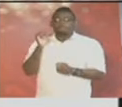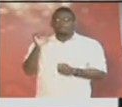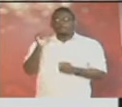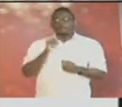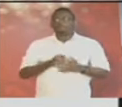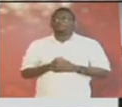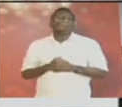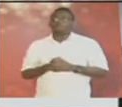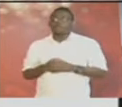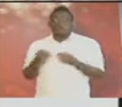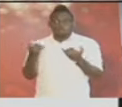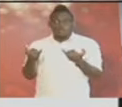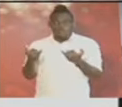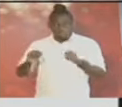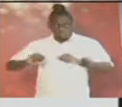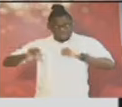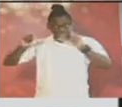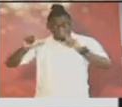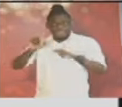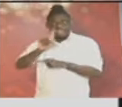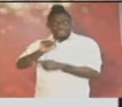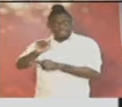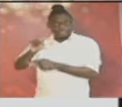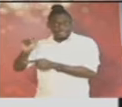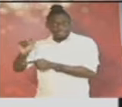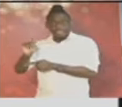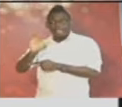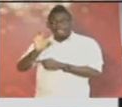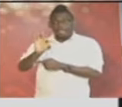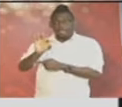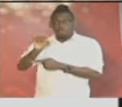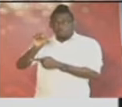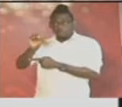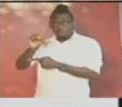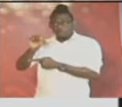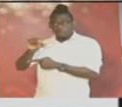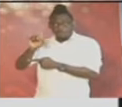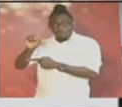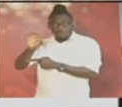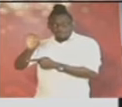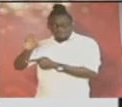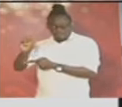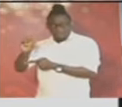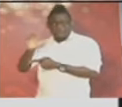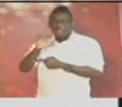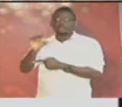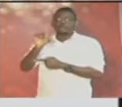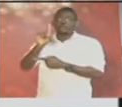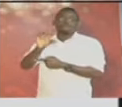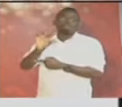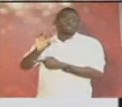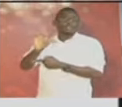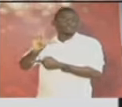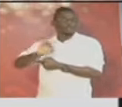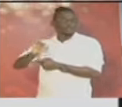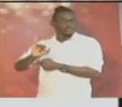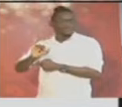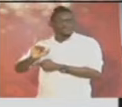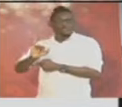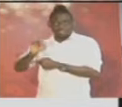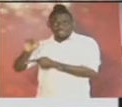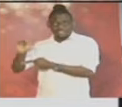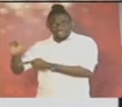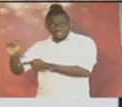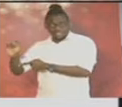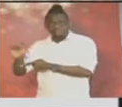you live coverage on TTT, Talk City 91.1 FM, and on Facebook at TTT Live Online. We go now to the